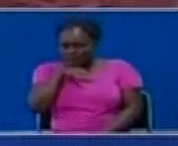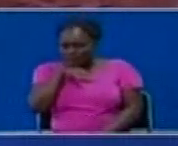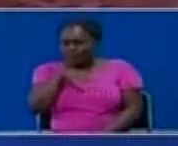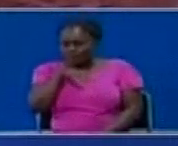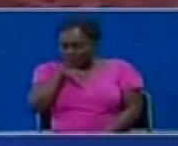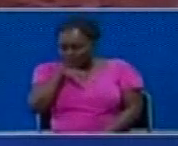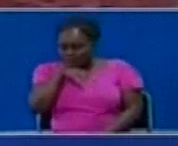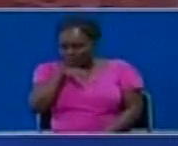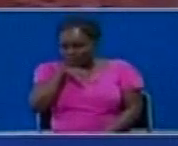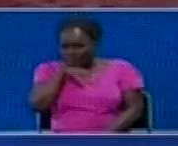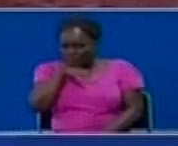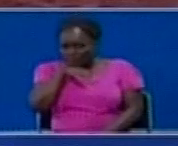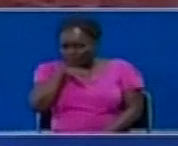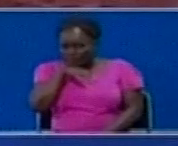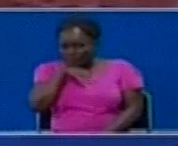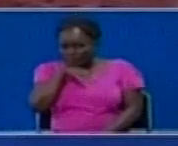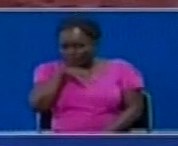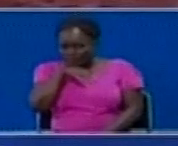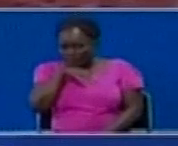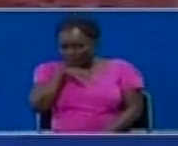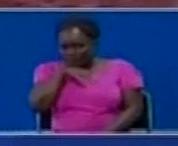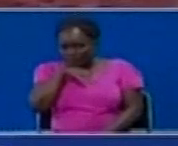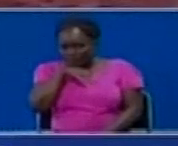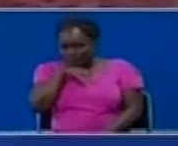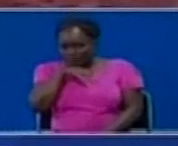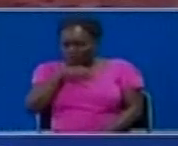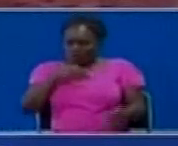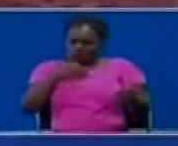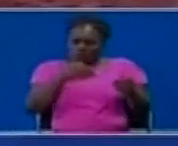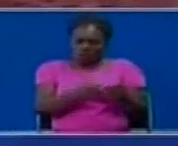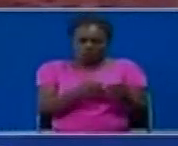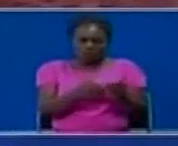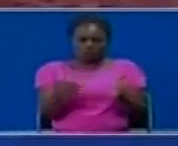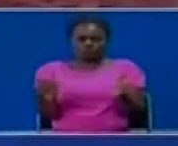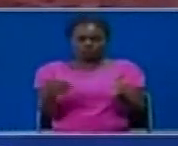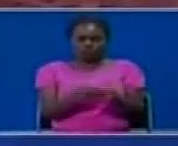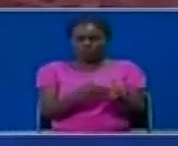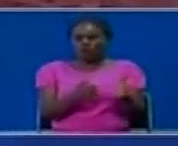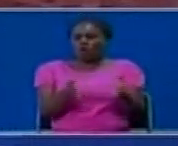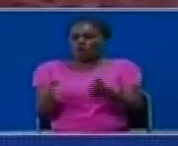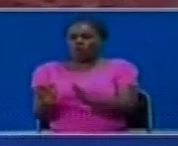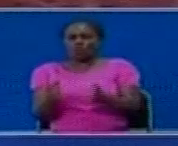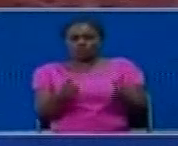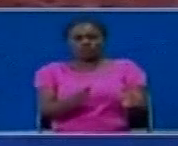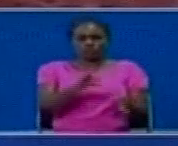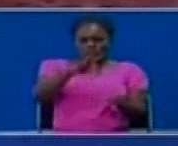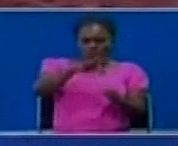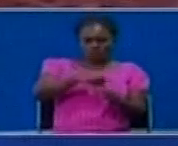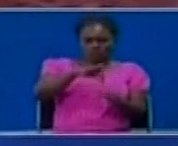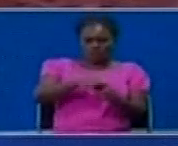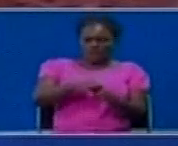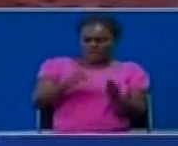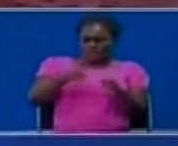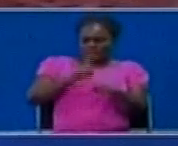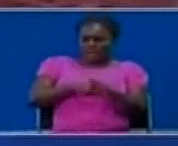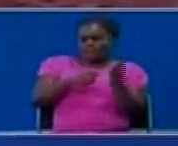Honorable Raila Amolo Odinga, was almost denied the chance of voting when his